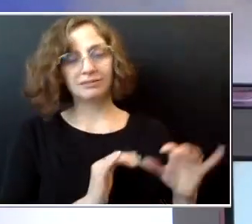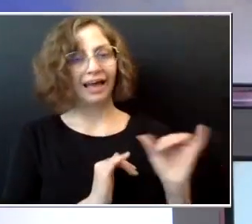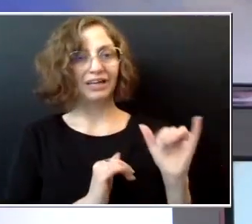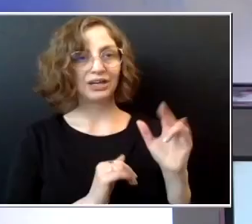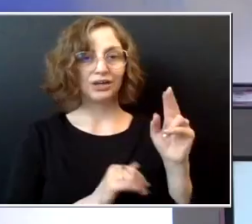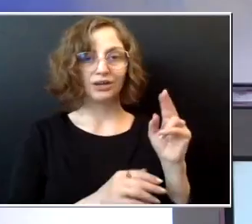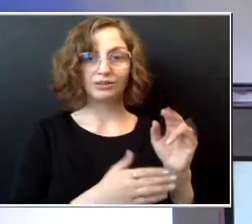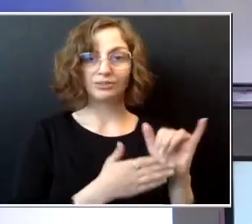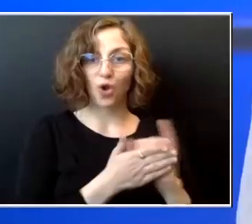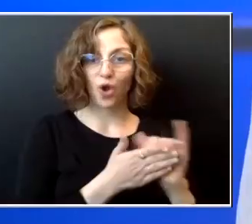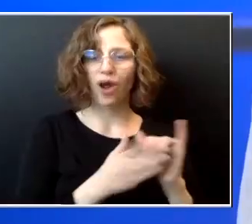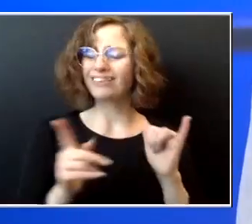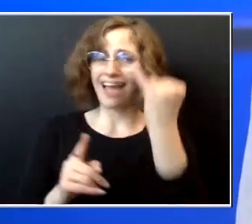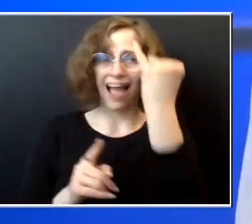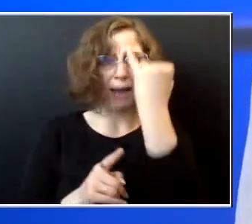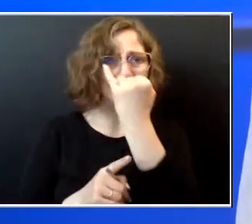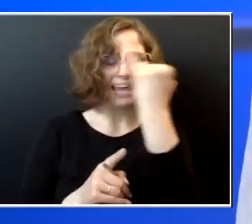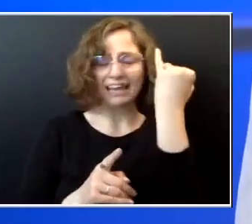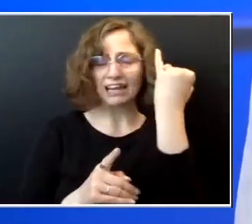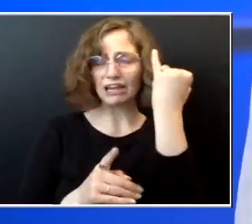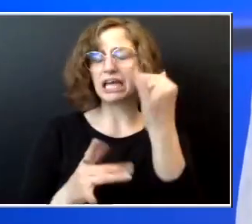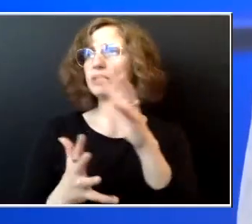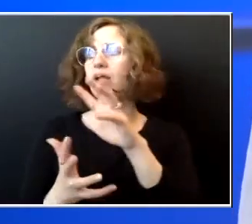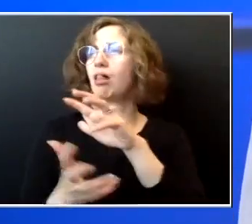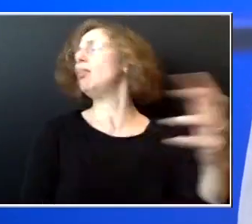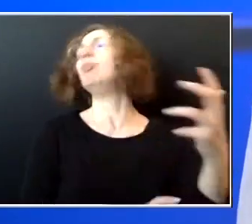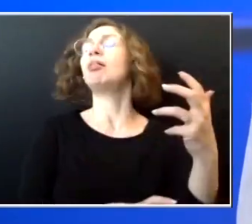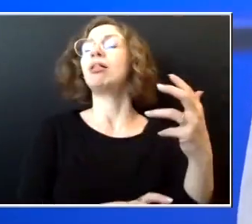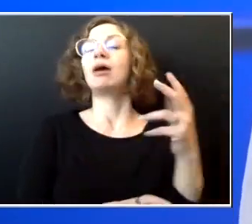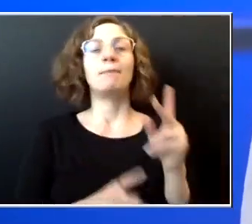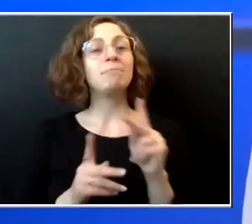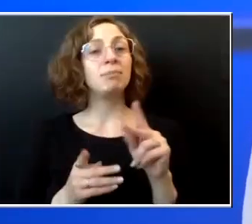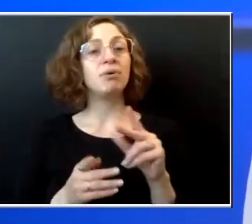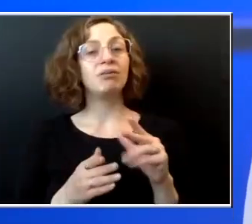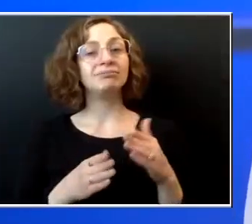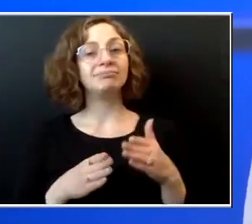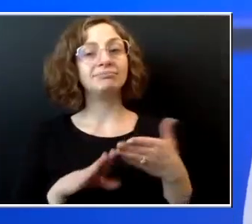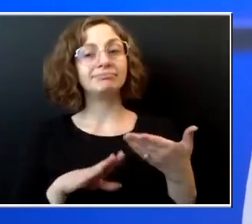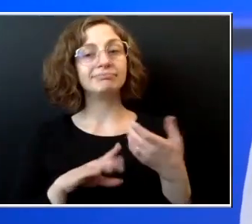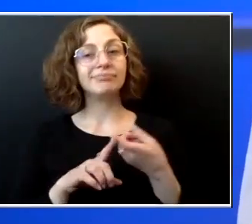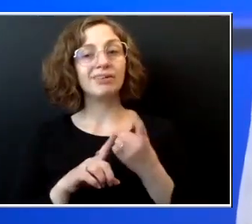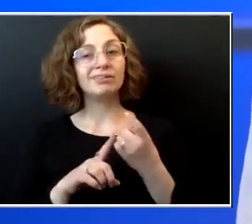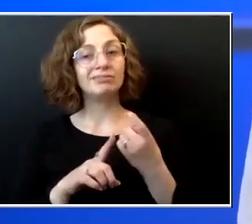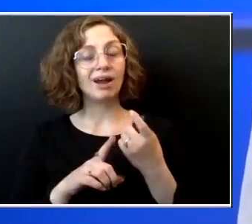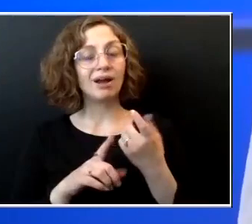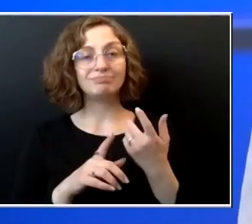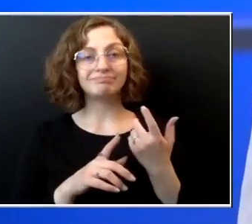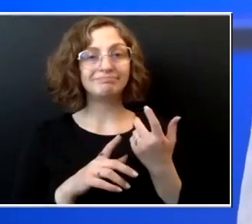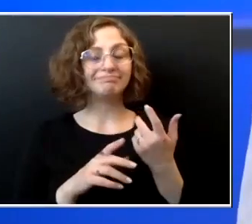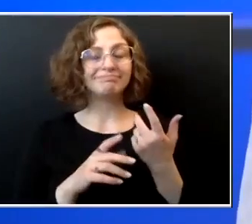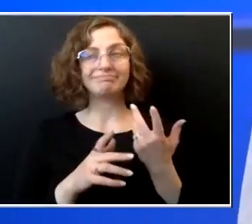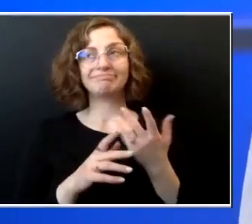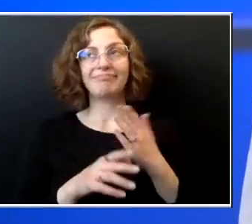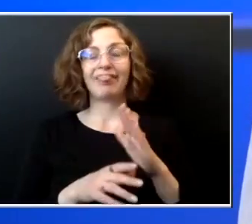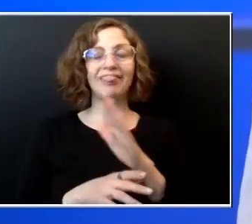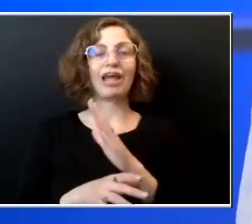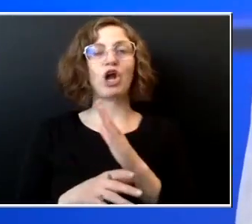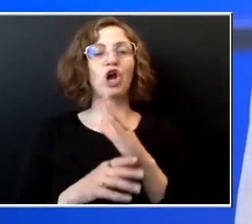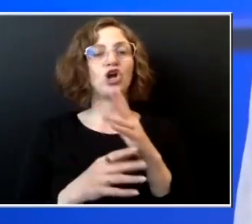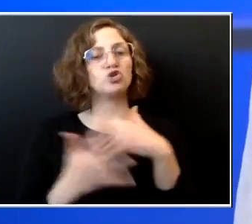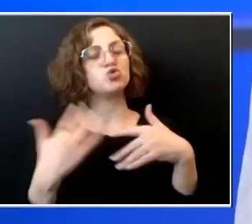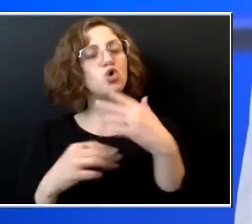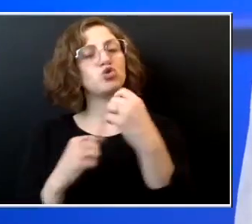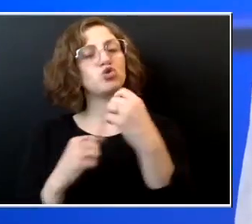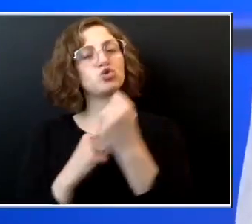of commission, and people lost their lives not because of COVID, but because of the failure of the social structure. In addition,